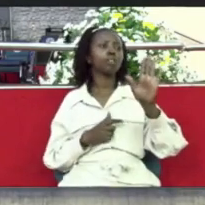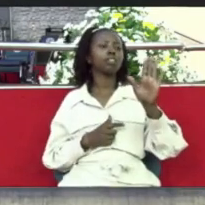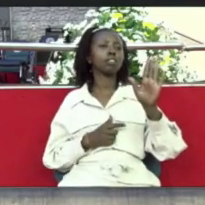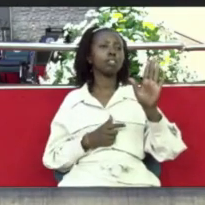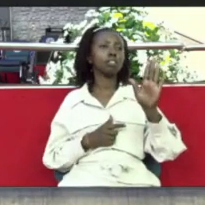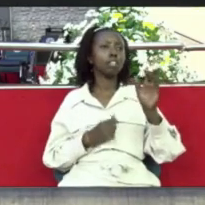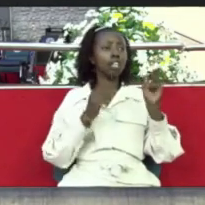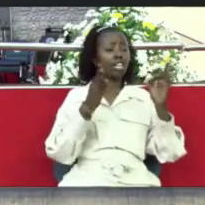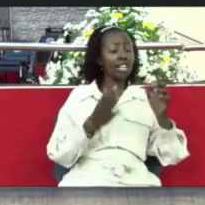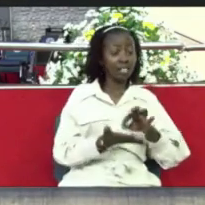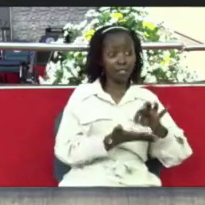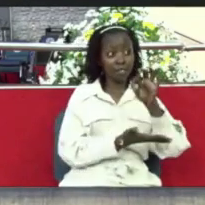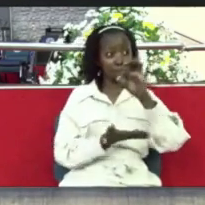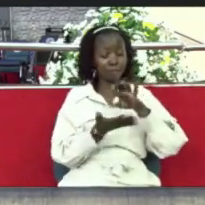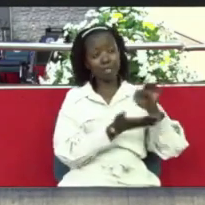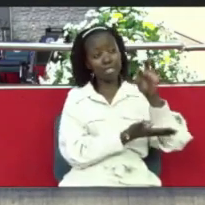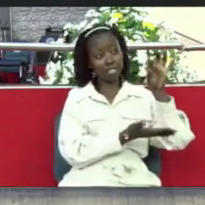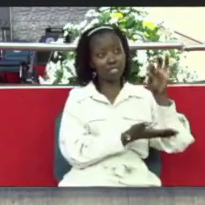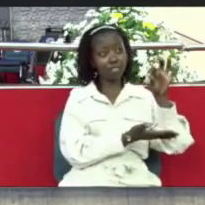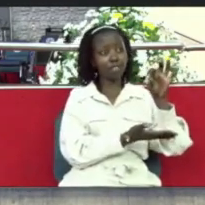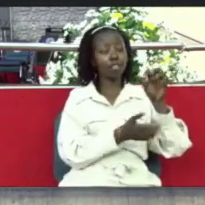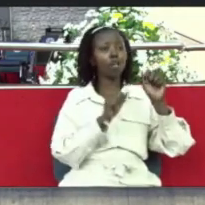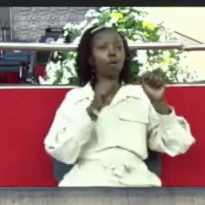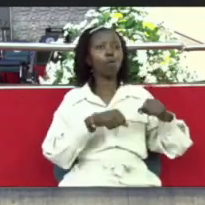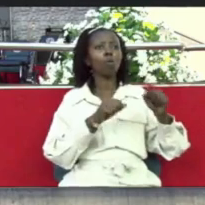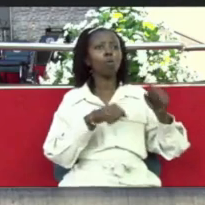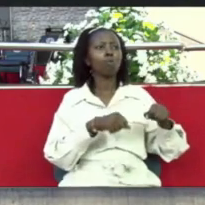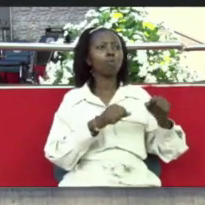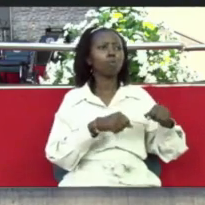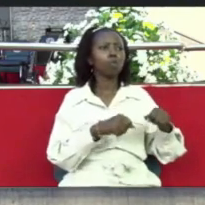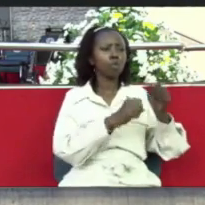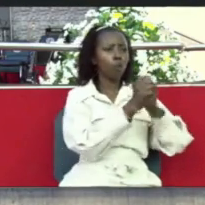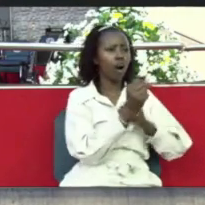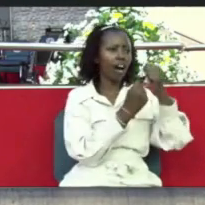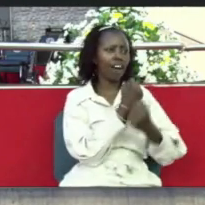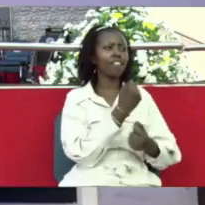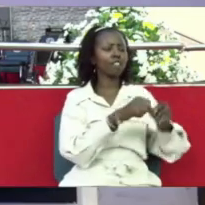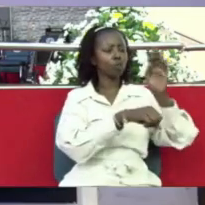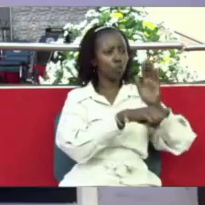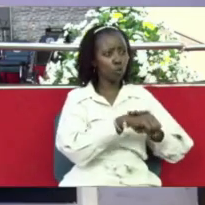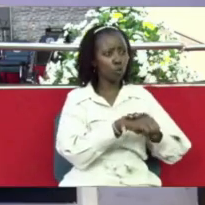If it is the spirit, you can expect to reap a harvest of goodness and grace.